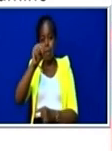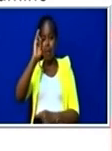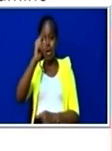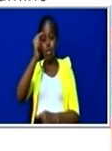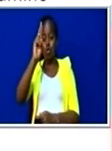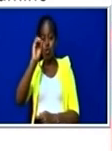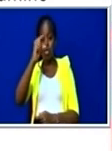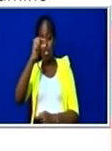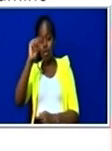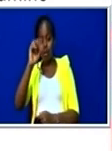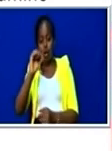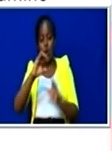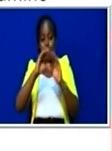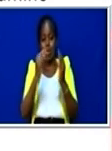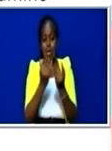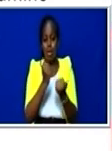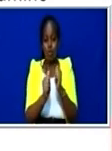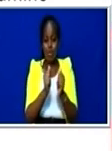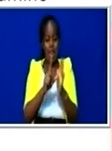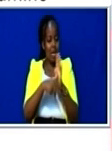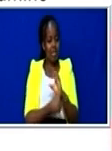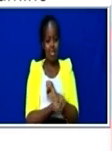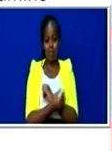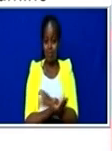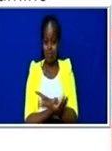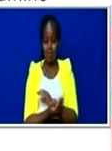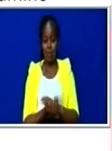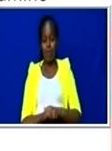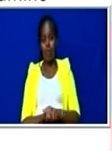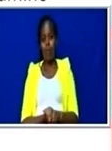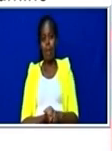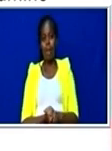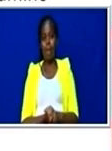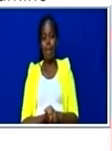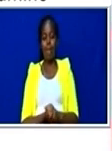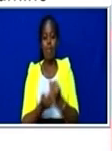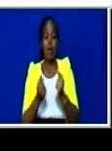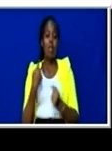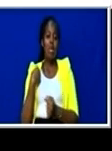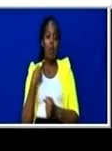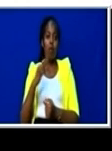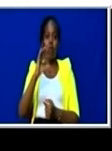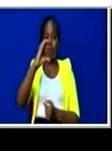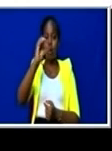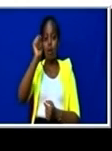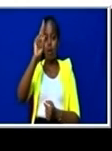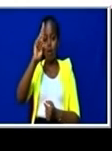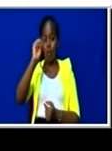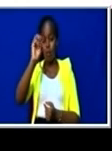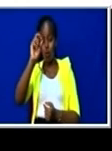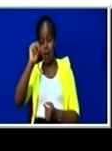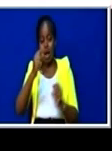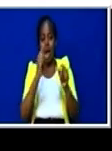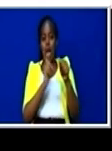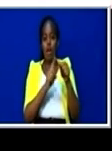compounds. So that will come later, don't worry. We will discuss that. So the number of carbon atoms